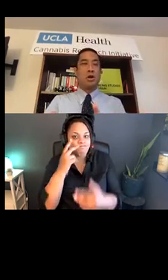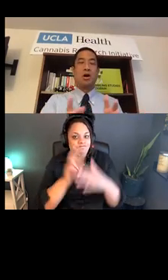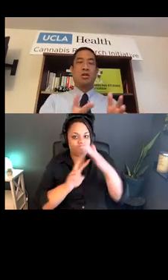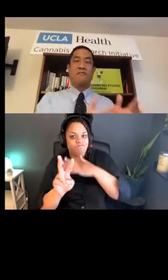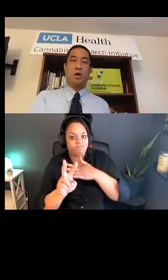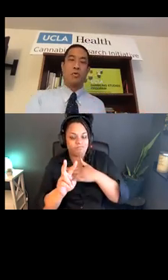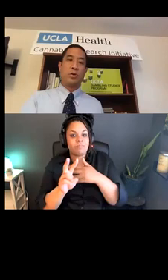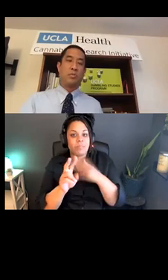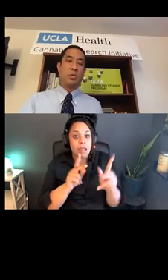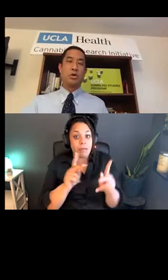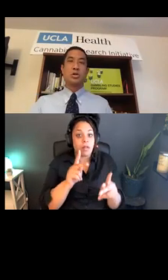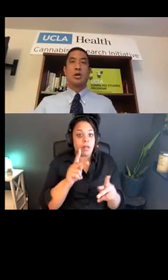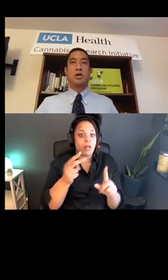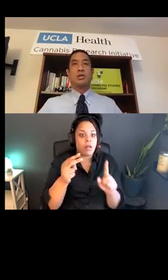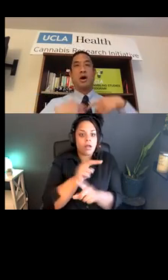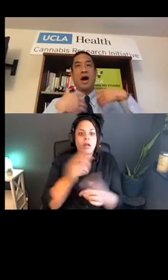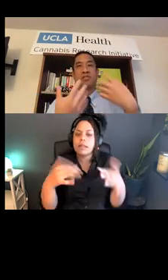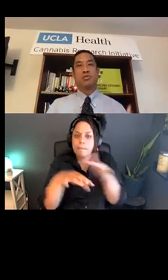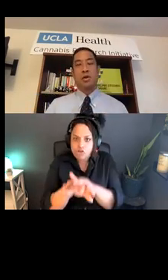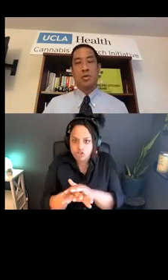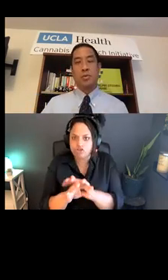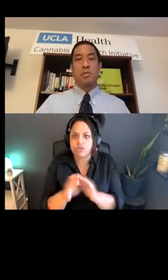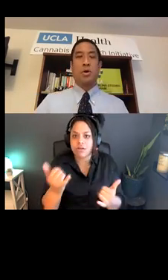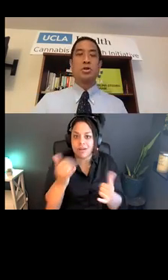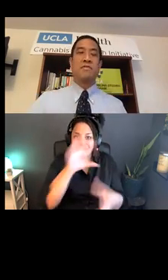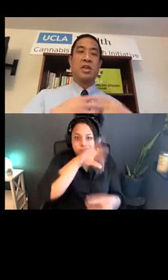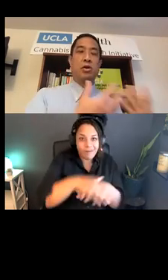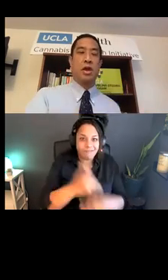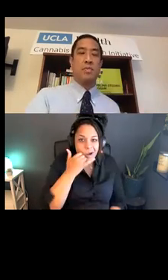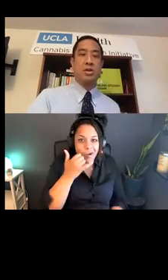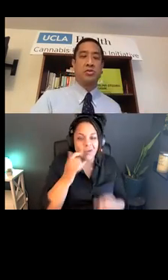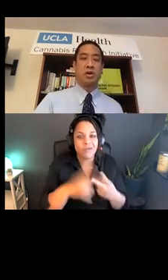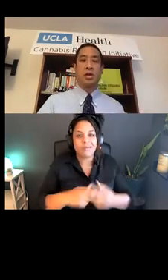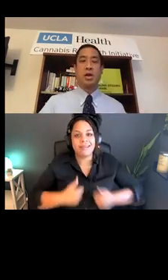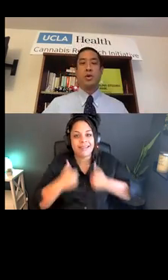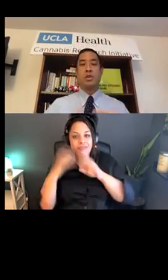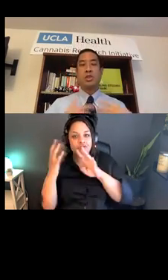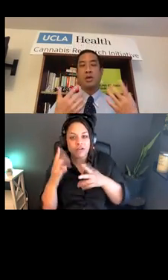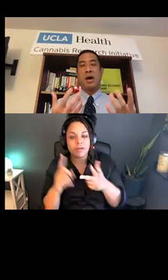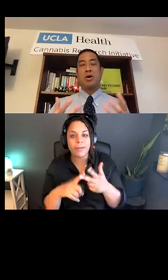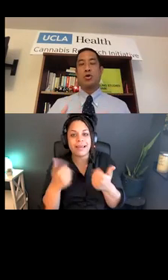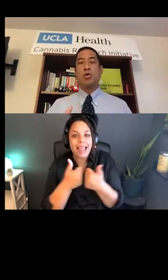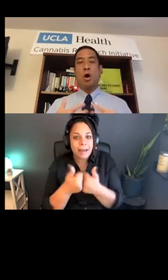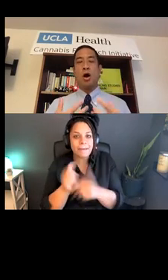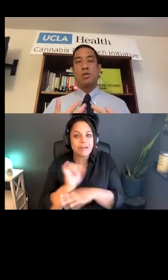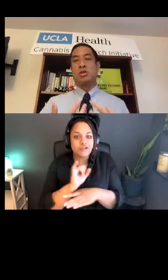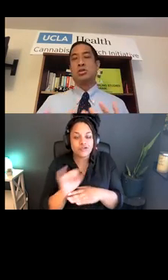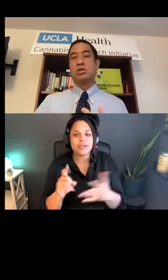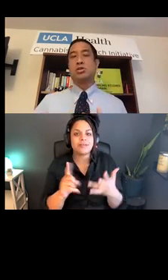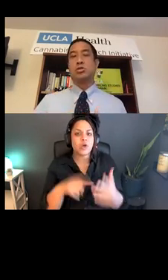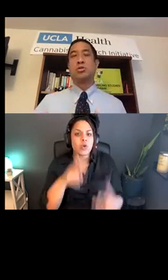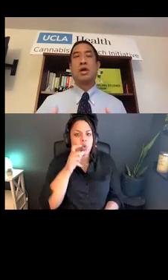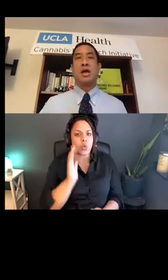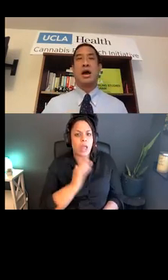it, it's all on the phone. When you merge the live streaming, when you merge the video game industry, when you think about who are the